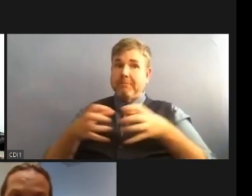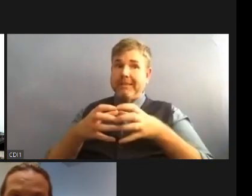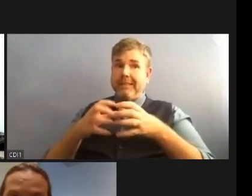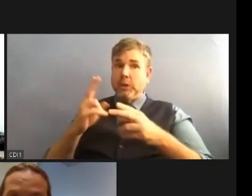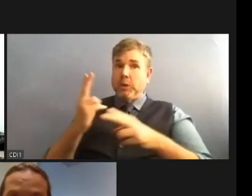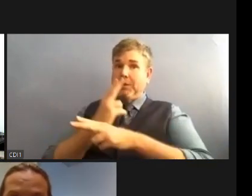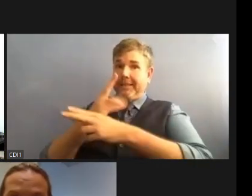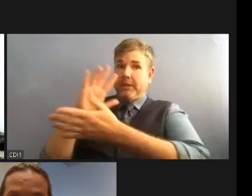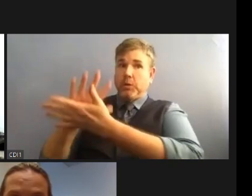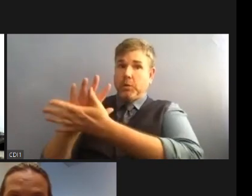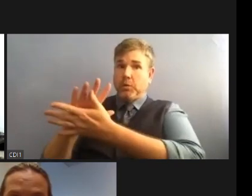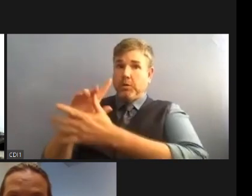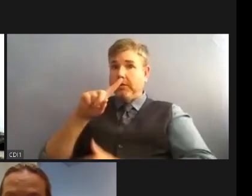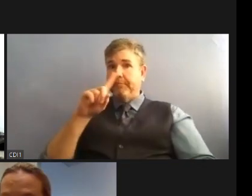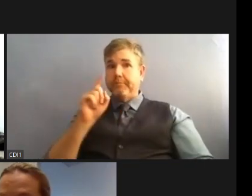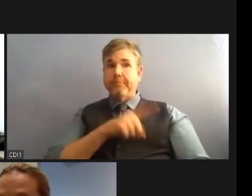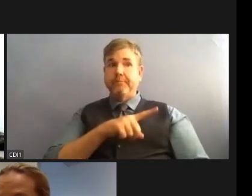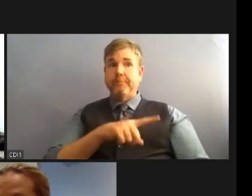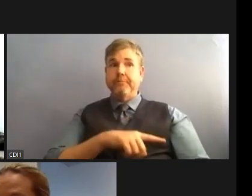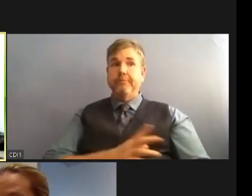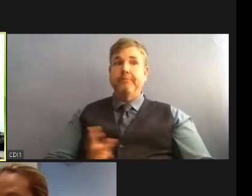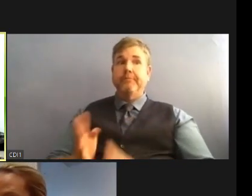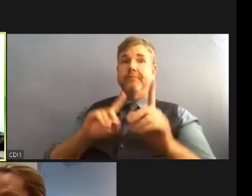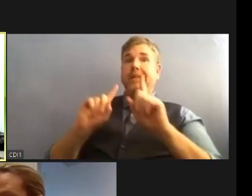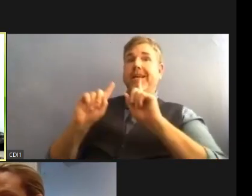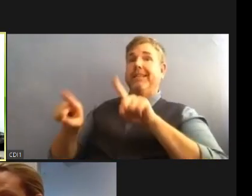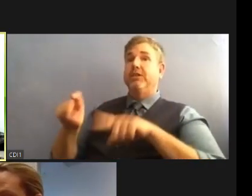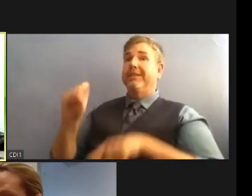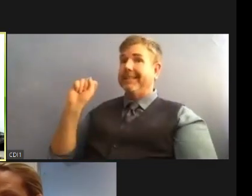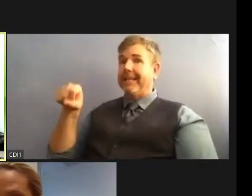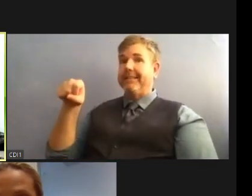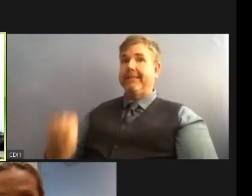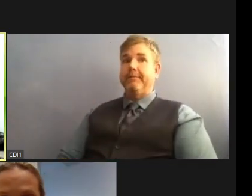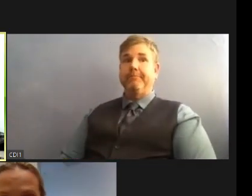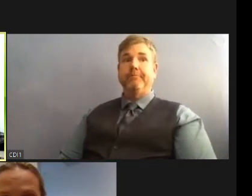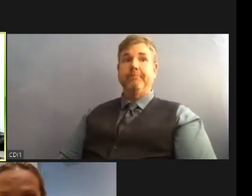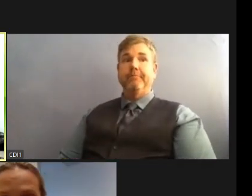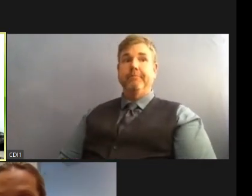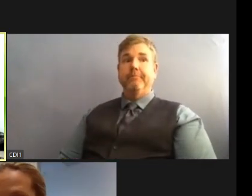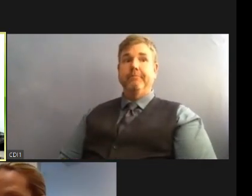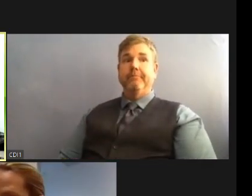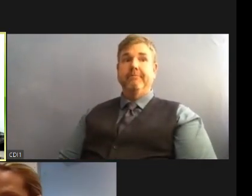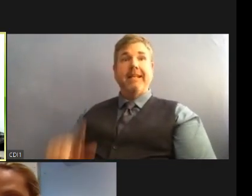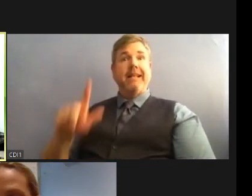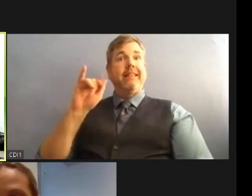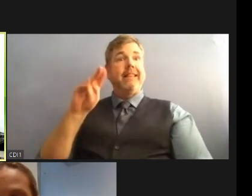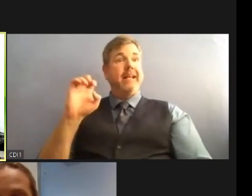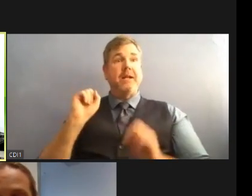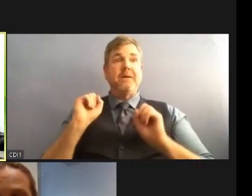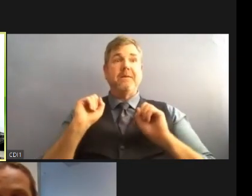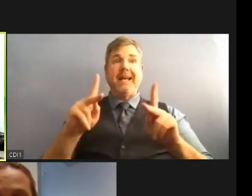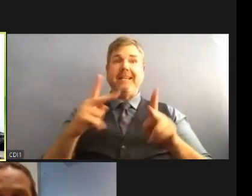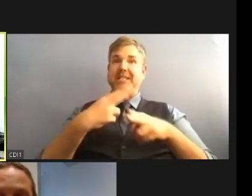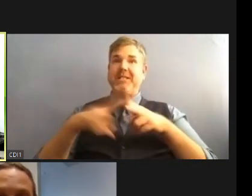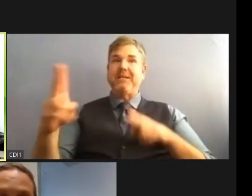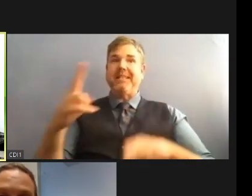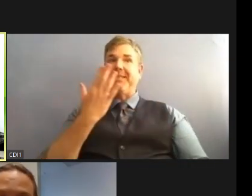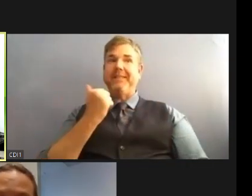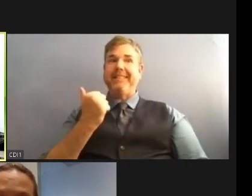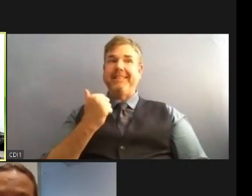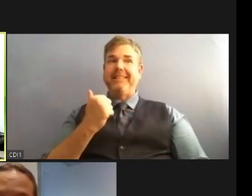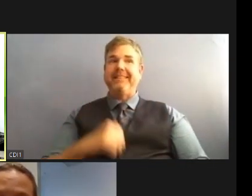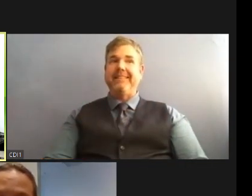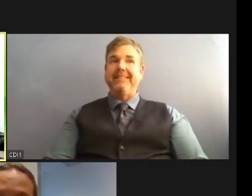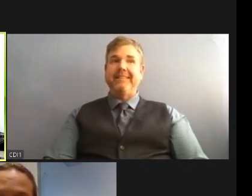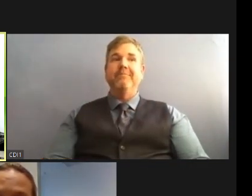Yes. All right, that's short and sweet. And is that contingent on whether or